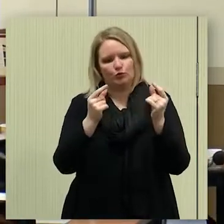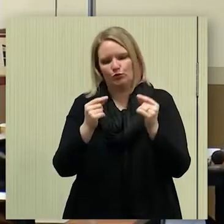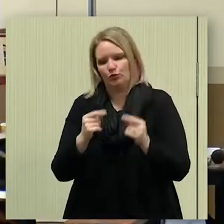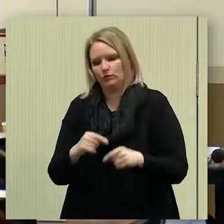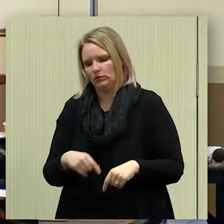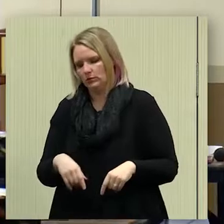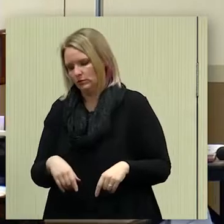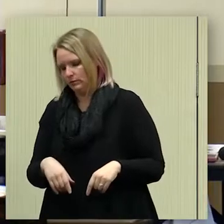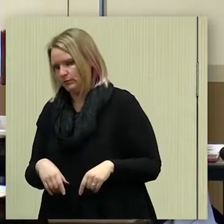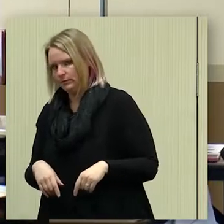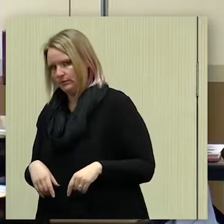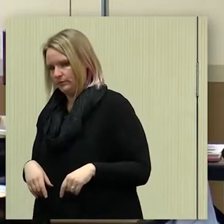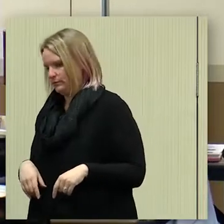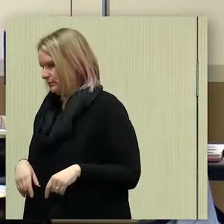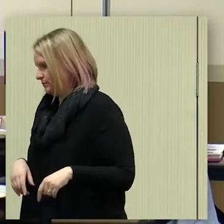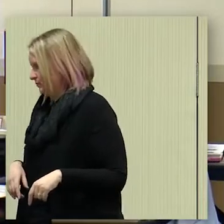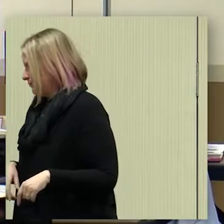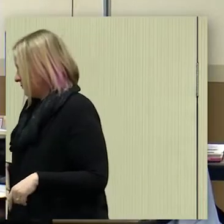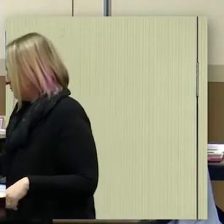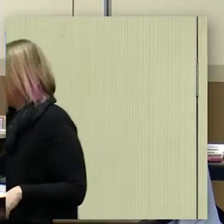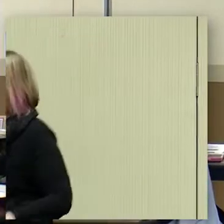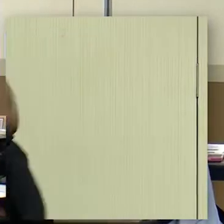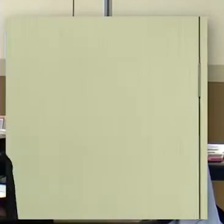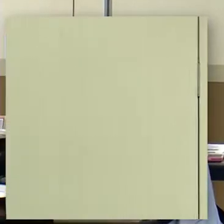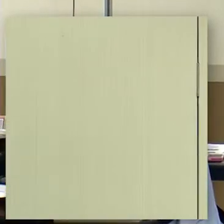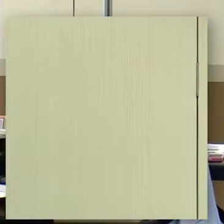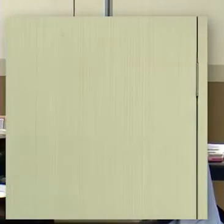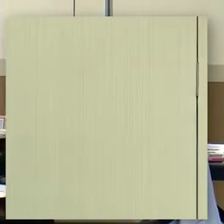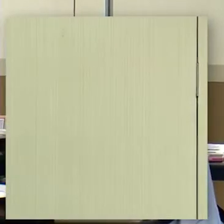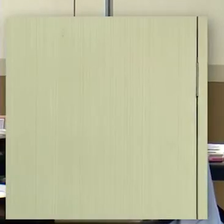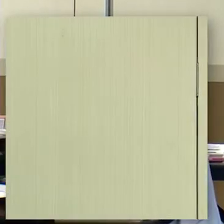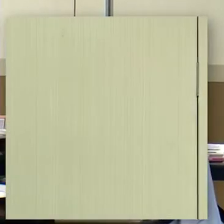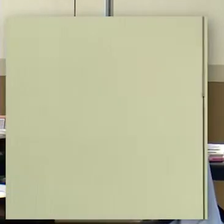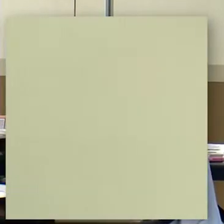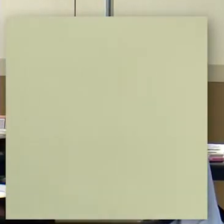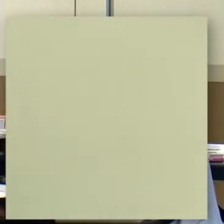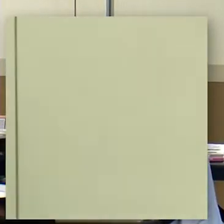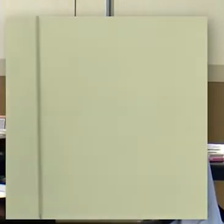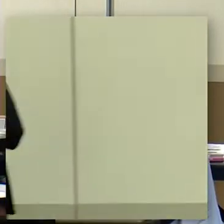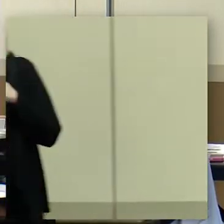And again, it's an early childhood classroom, but I think you'll get that idea.